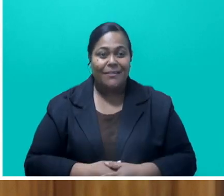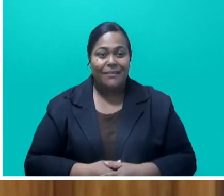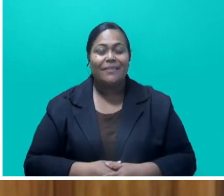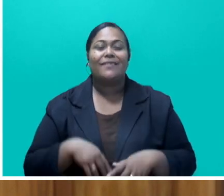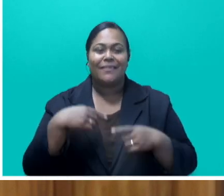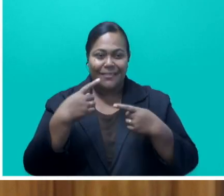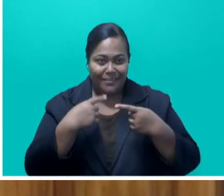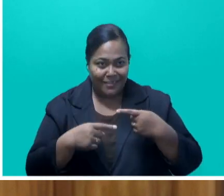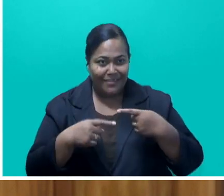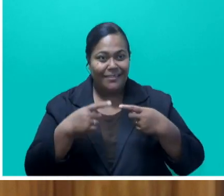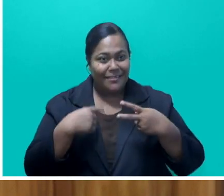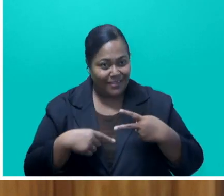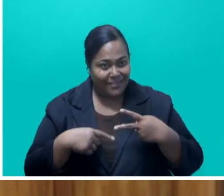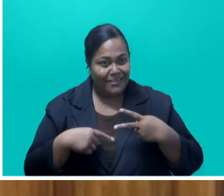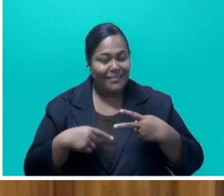Longombo, Cho Makonia,